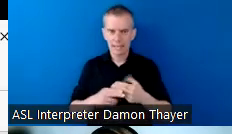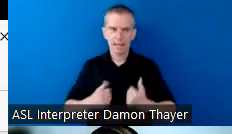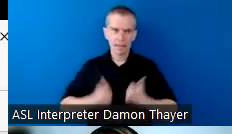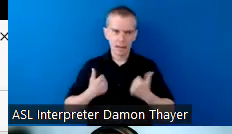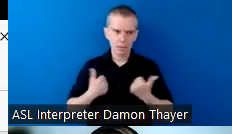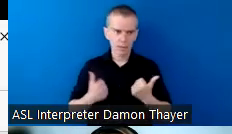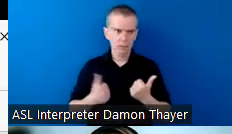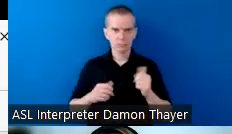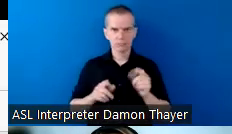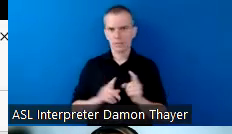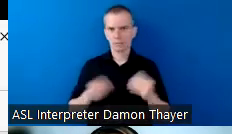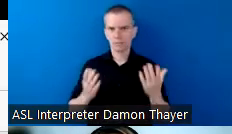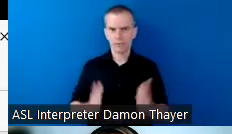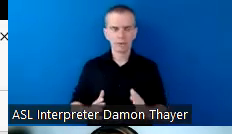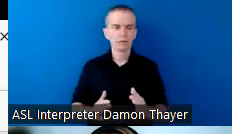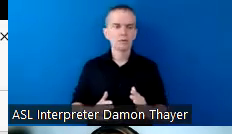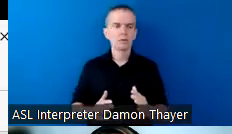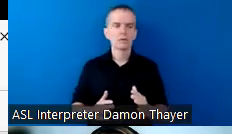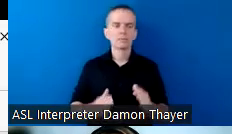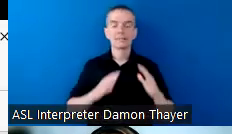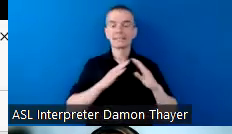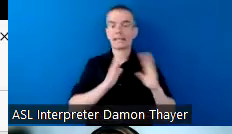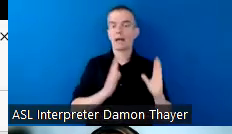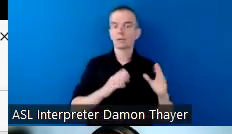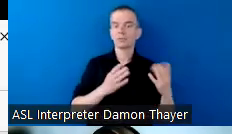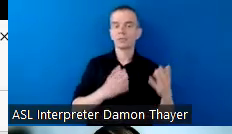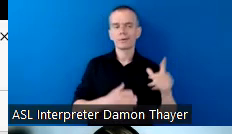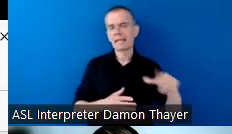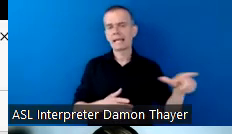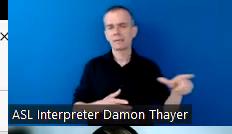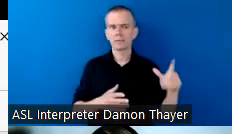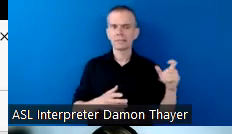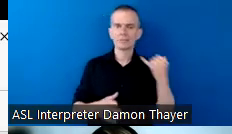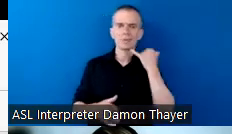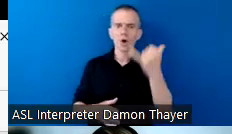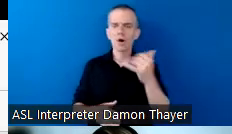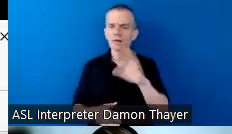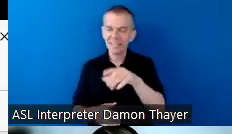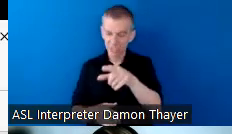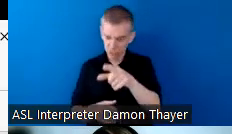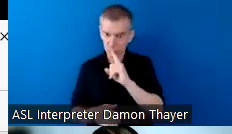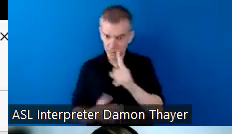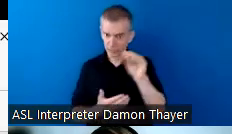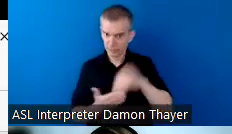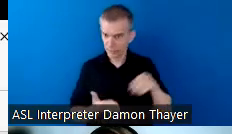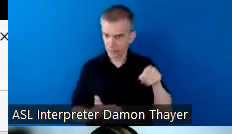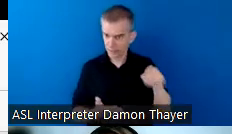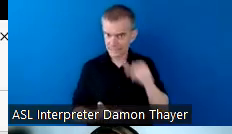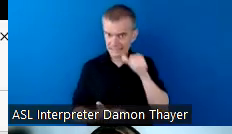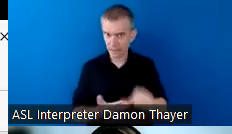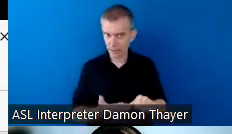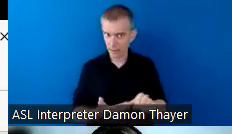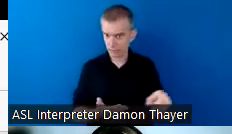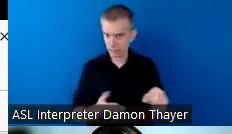provider, because the housing provider or a landlord can call back and say, hey, did you provide this verification? And is this what it